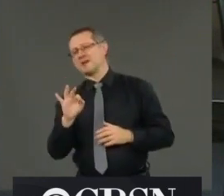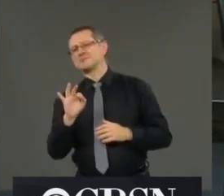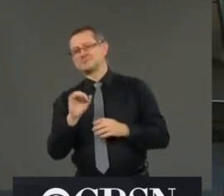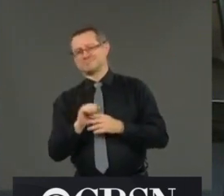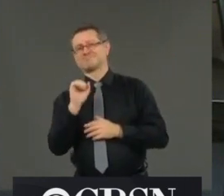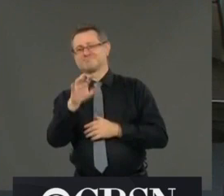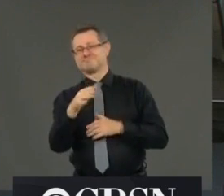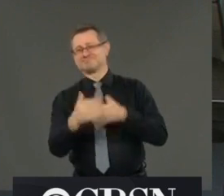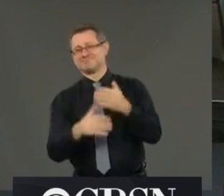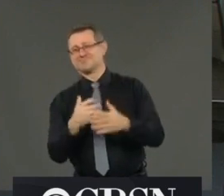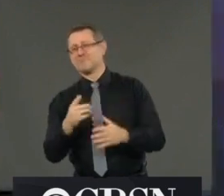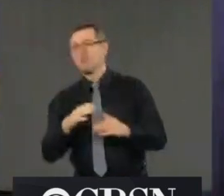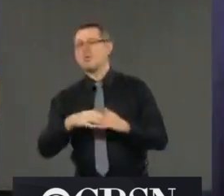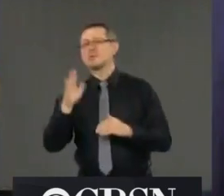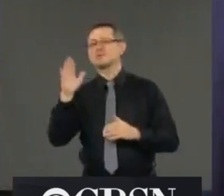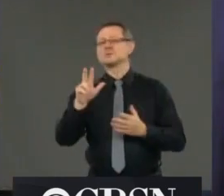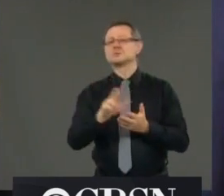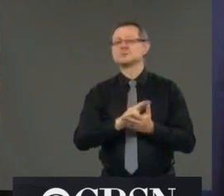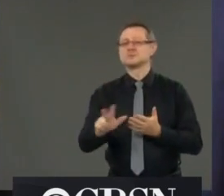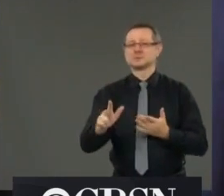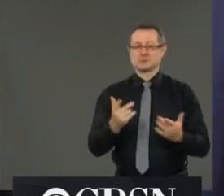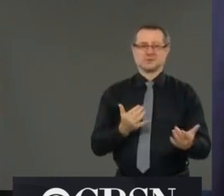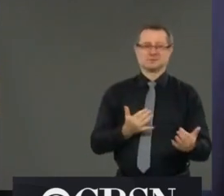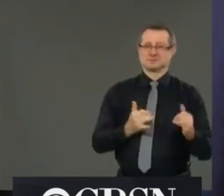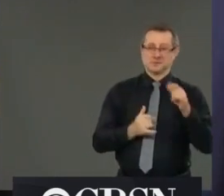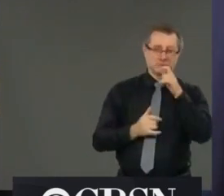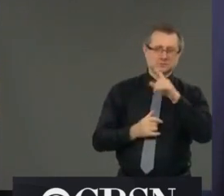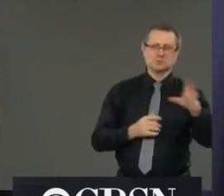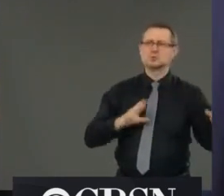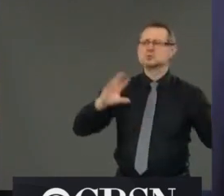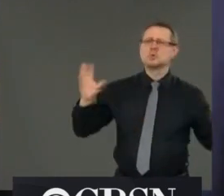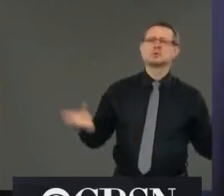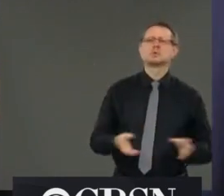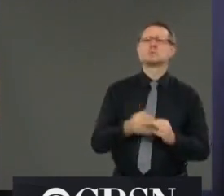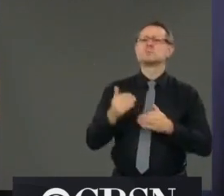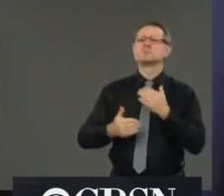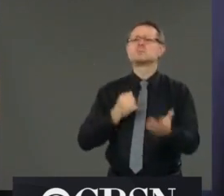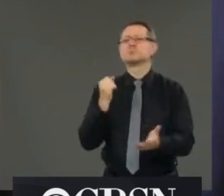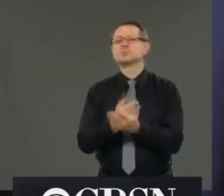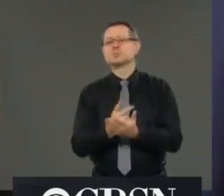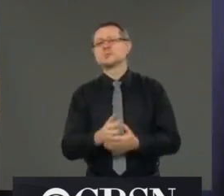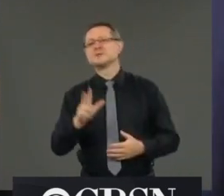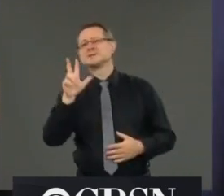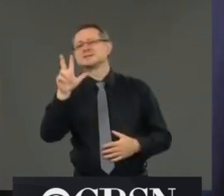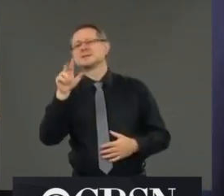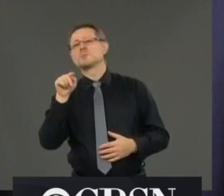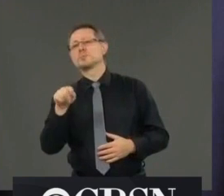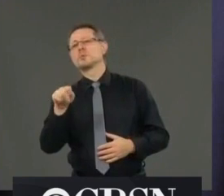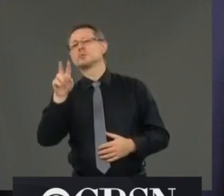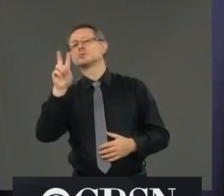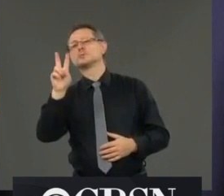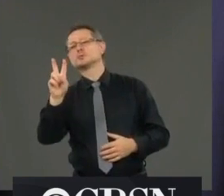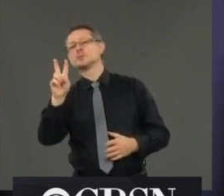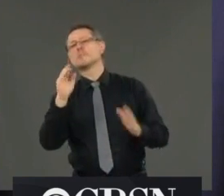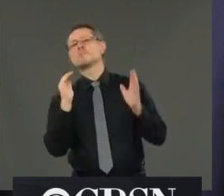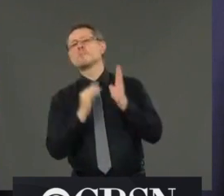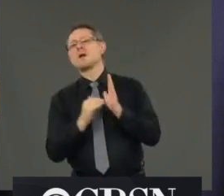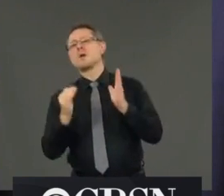1,200 older than 3 weeks. And how many processed totally? 3.2 million. 3.2 million processed.